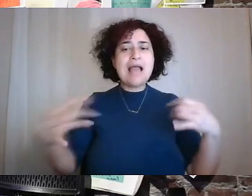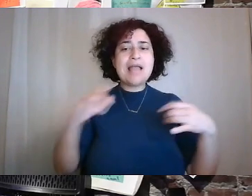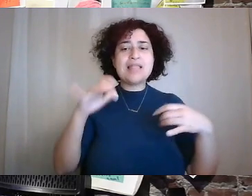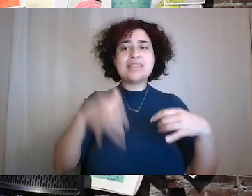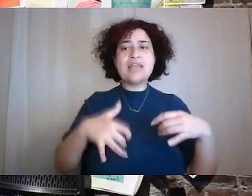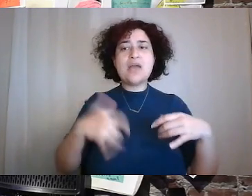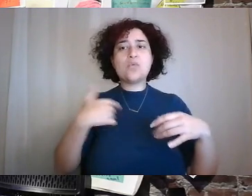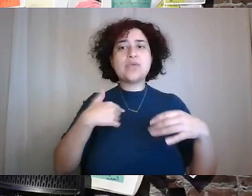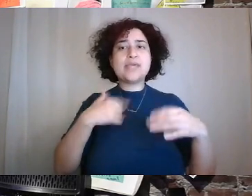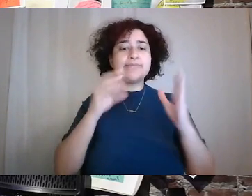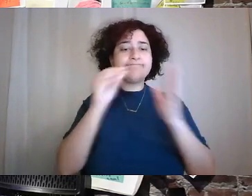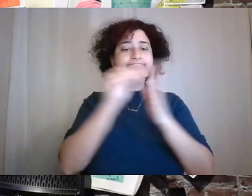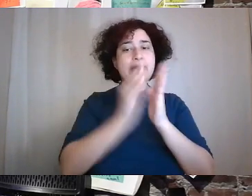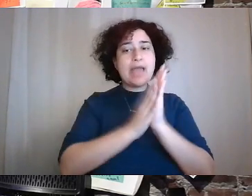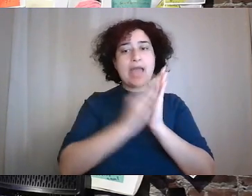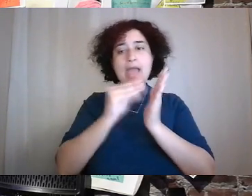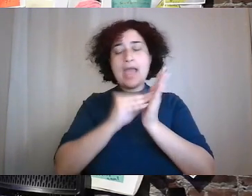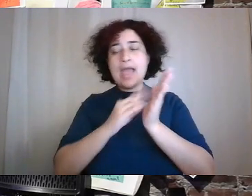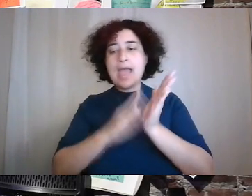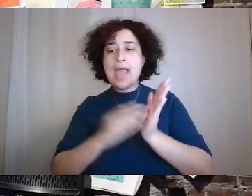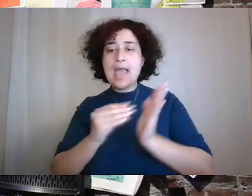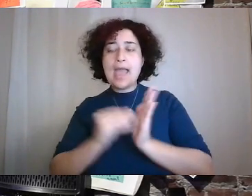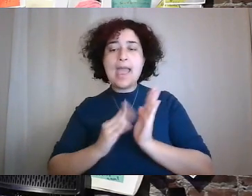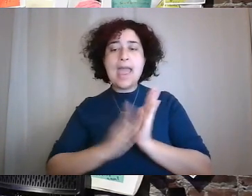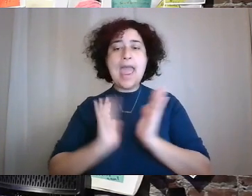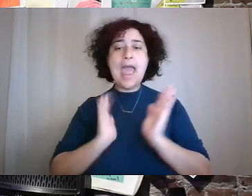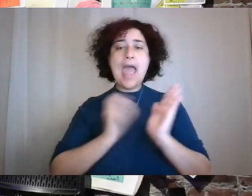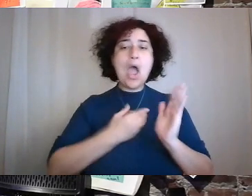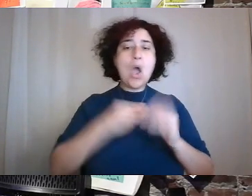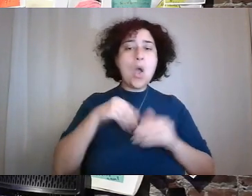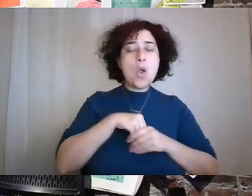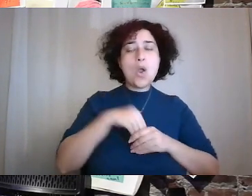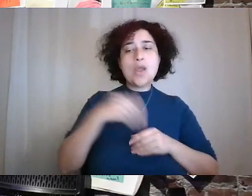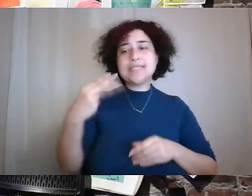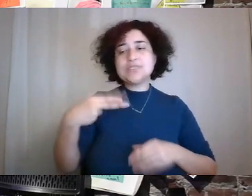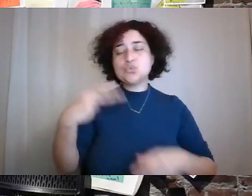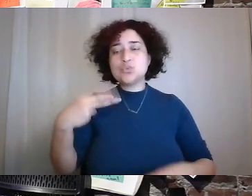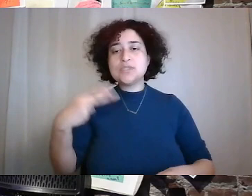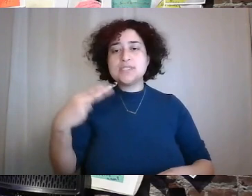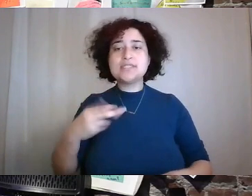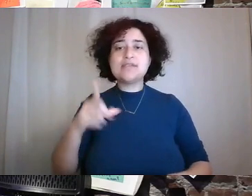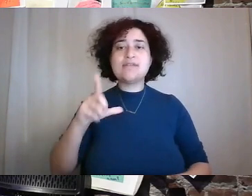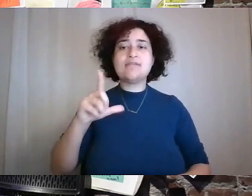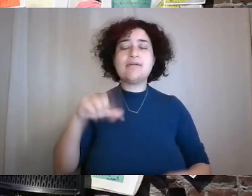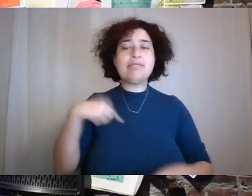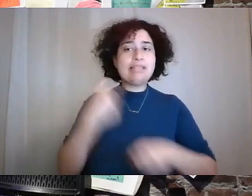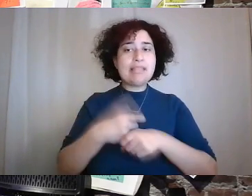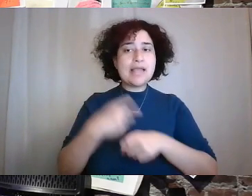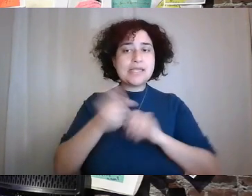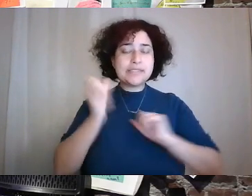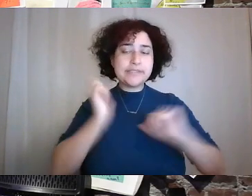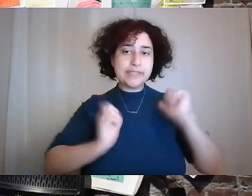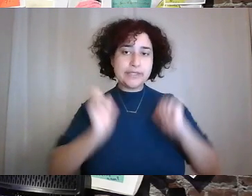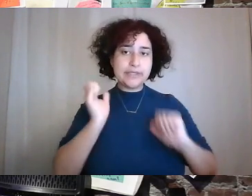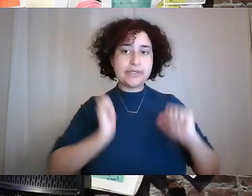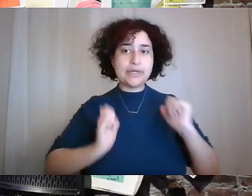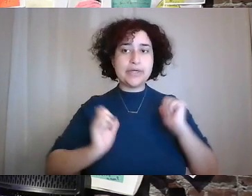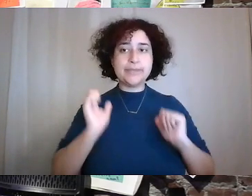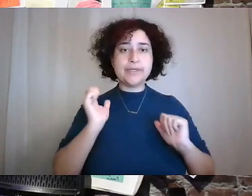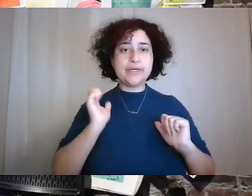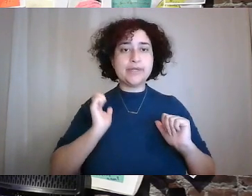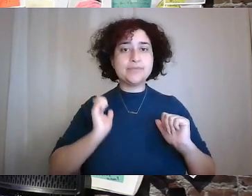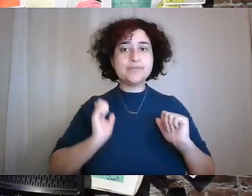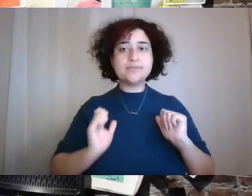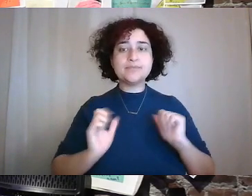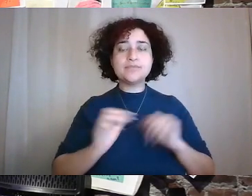know, our respective histories of Latinx theater. And